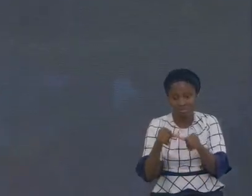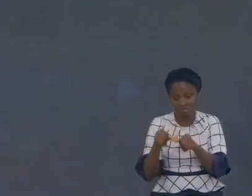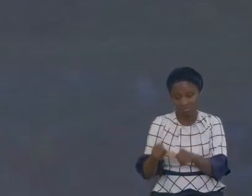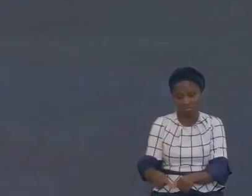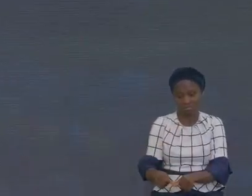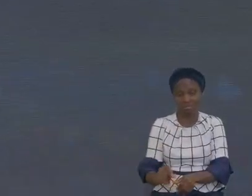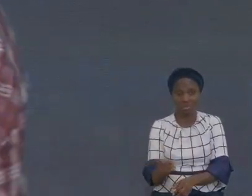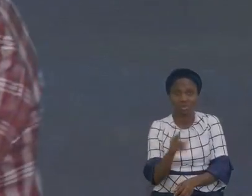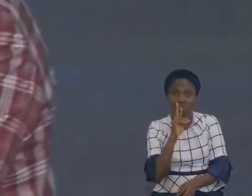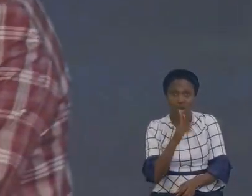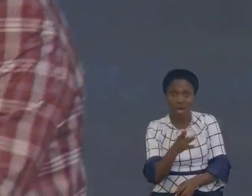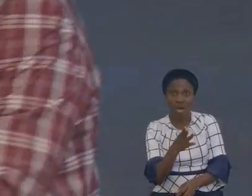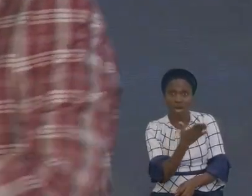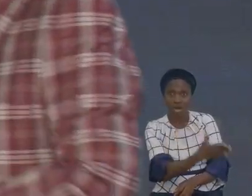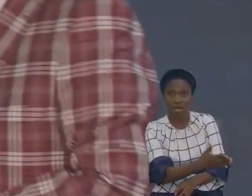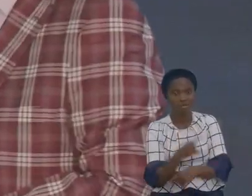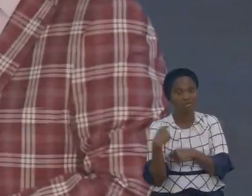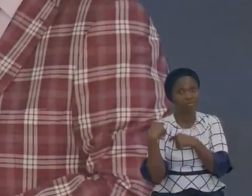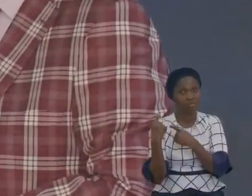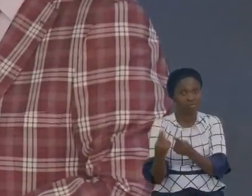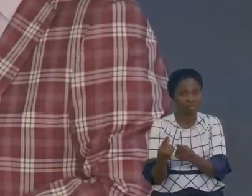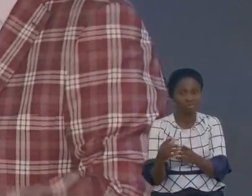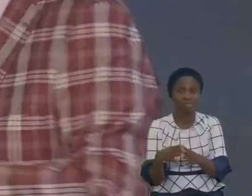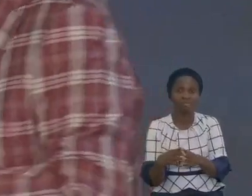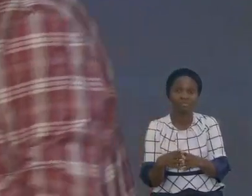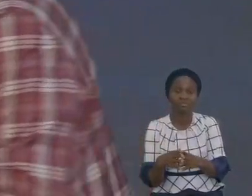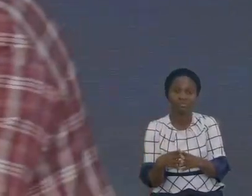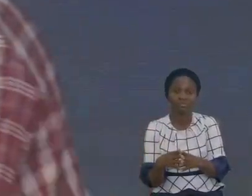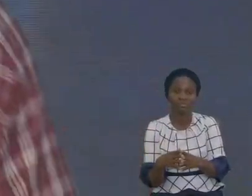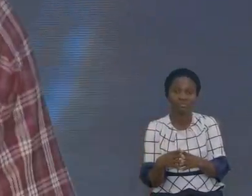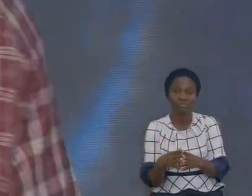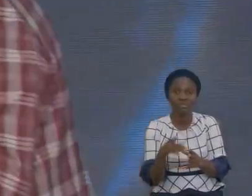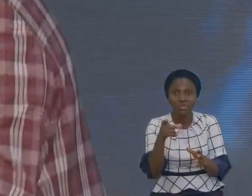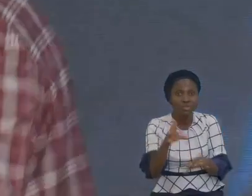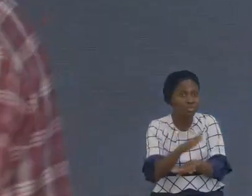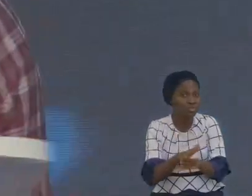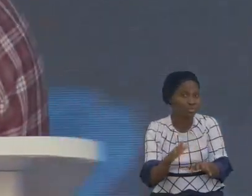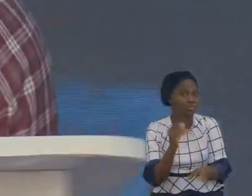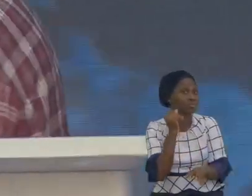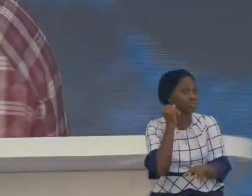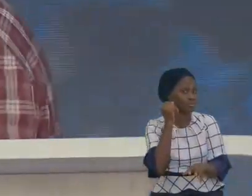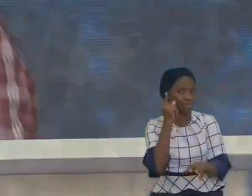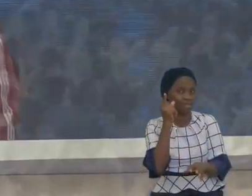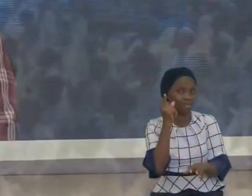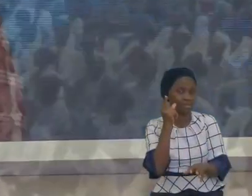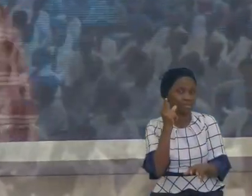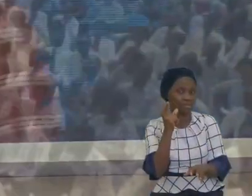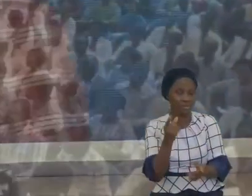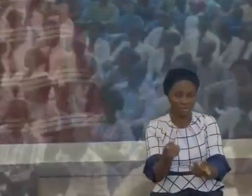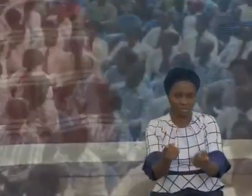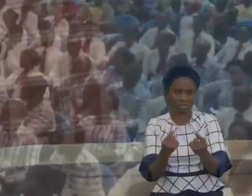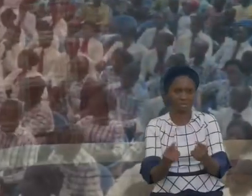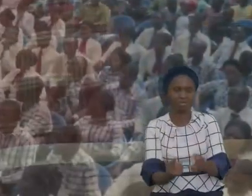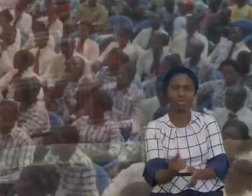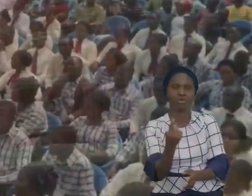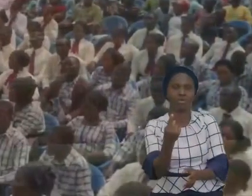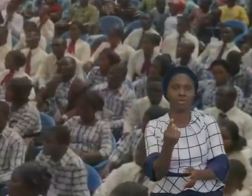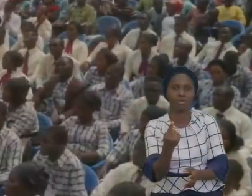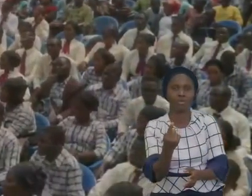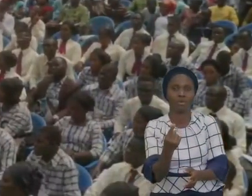you do not understand come up. And you know, no matter how